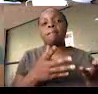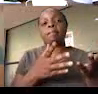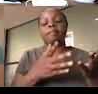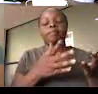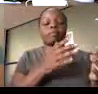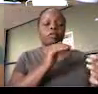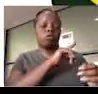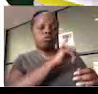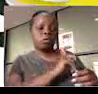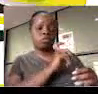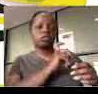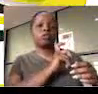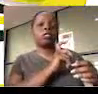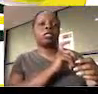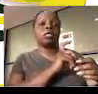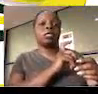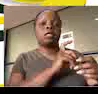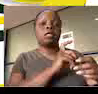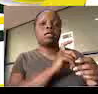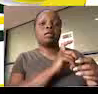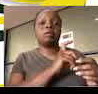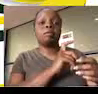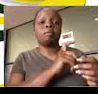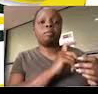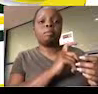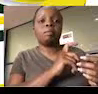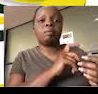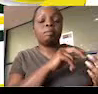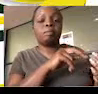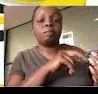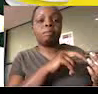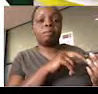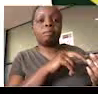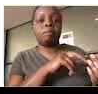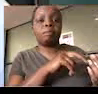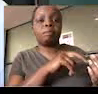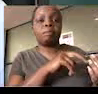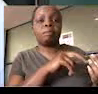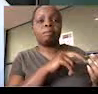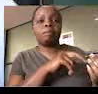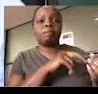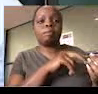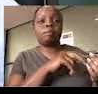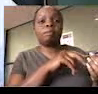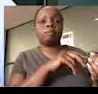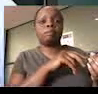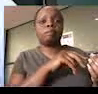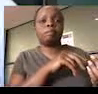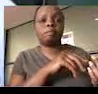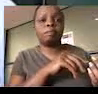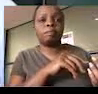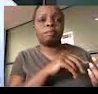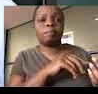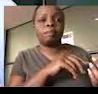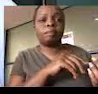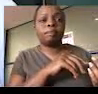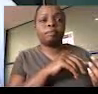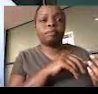1,500? Yeah. Wow. And how many members are we looking at? We have over 30,000 members. These